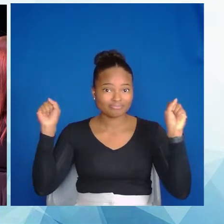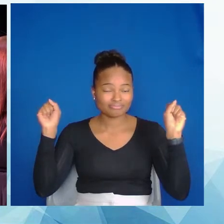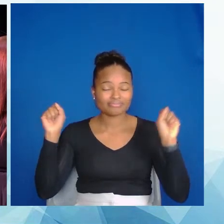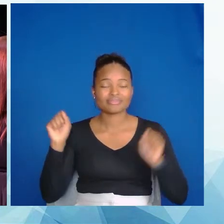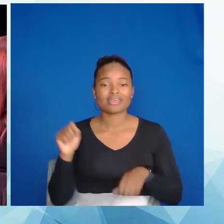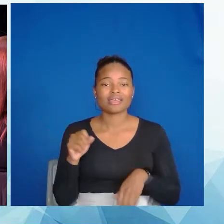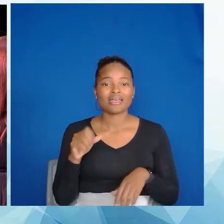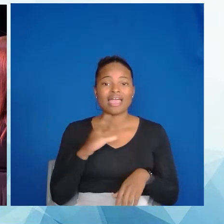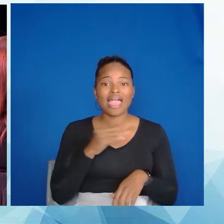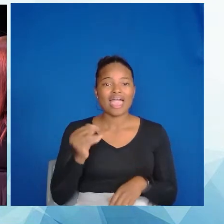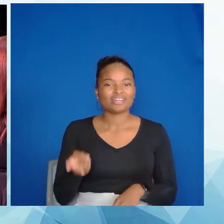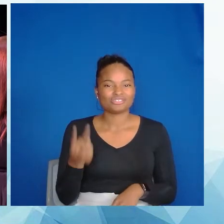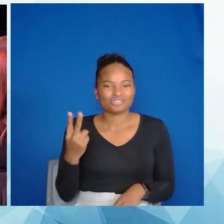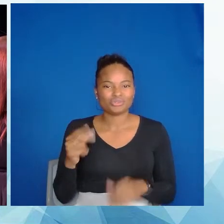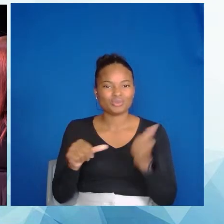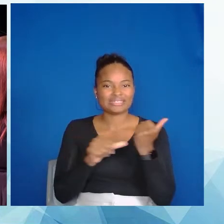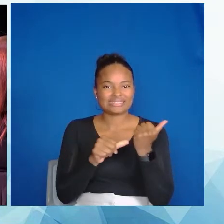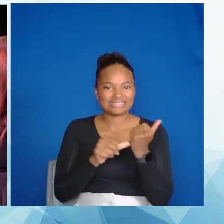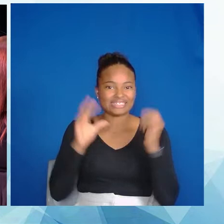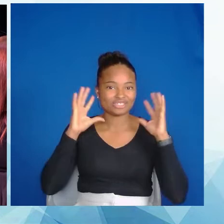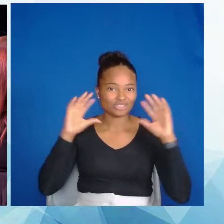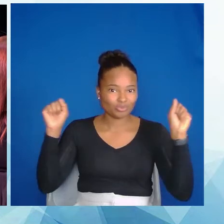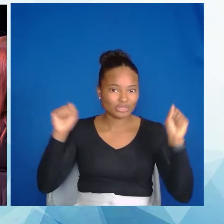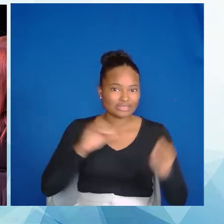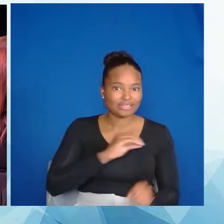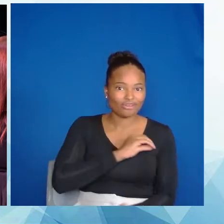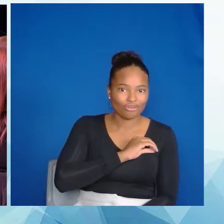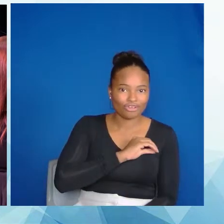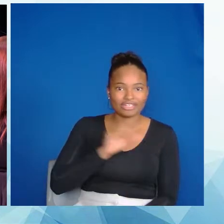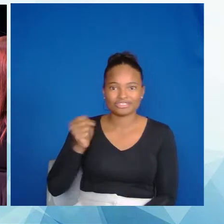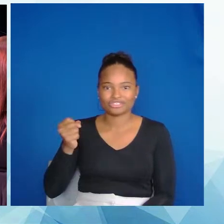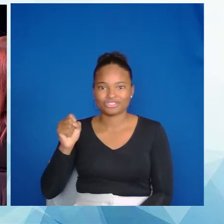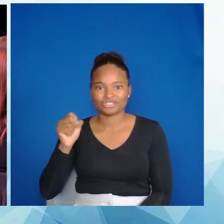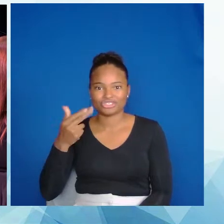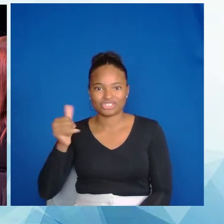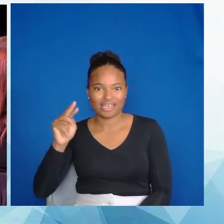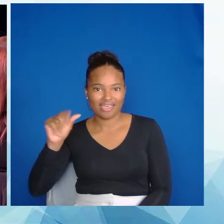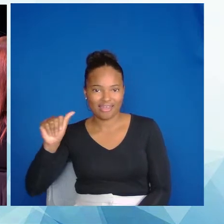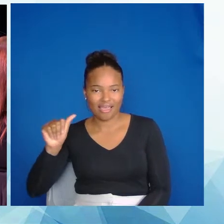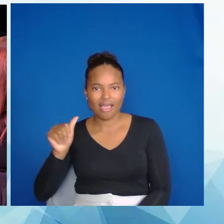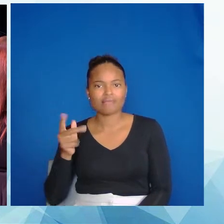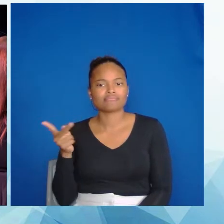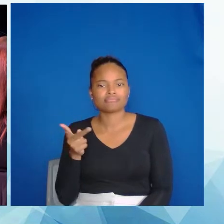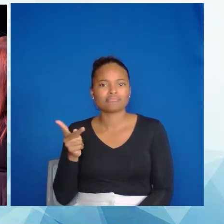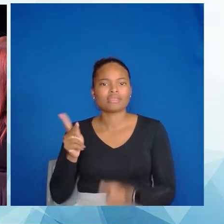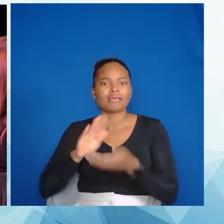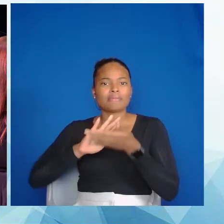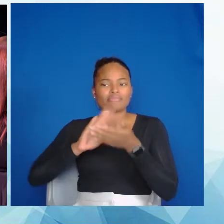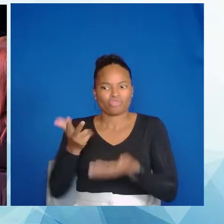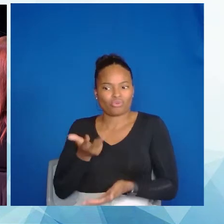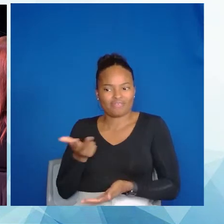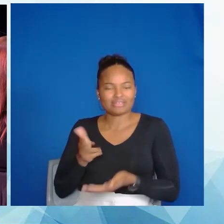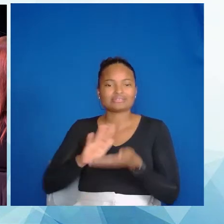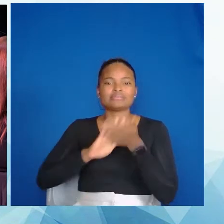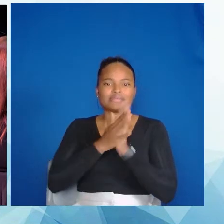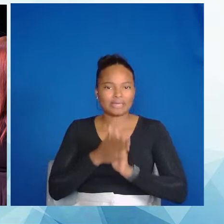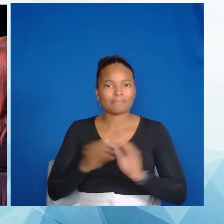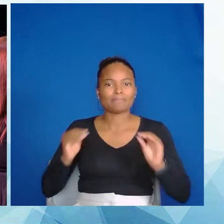our 2 assistant superintendents become more visible. We have been working on all